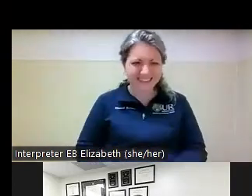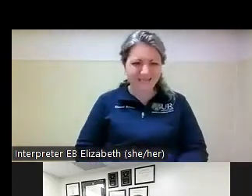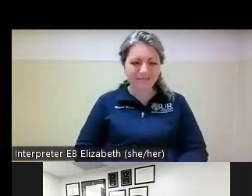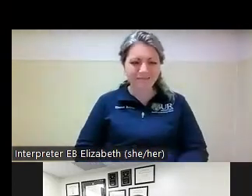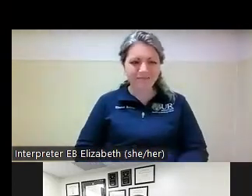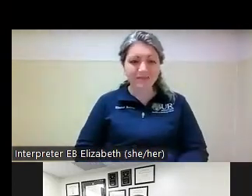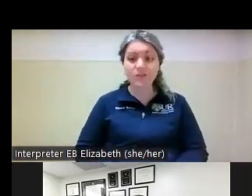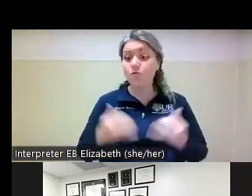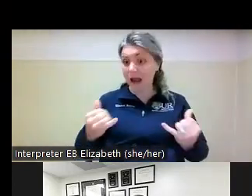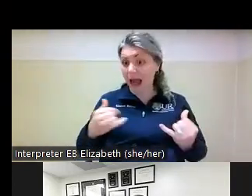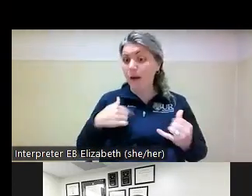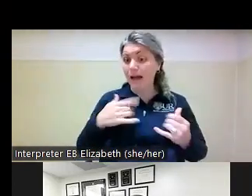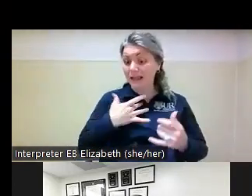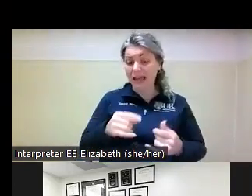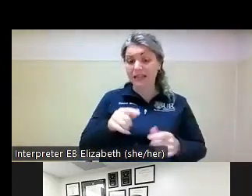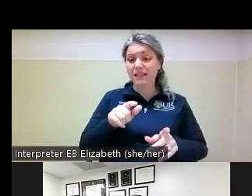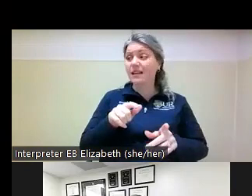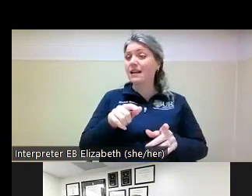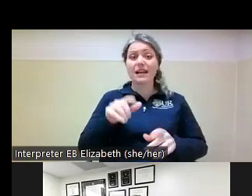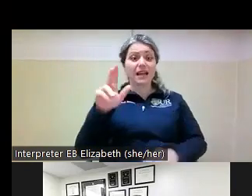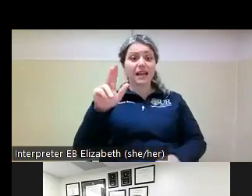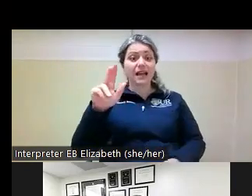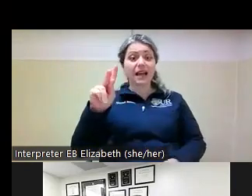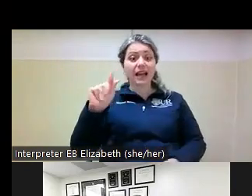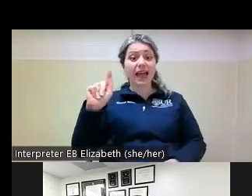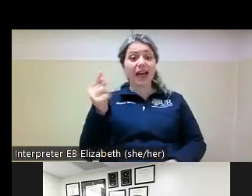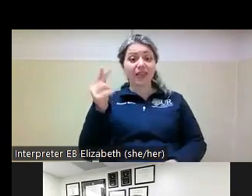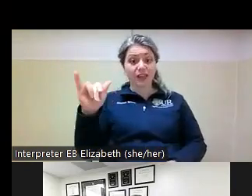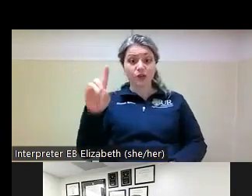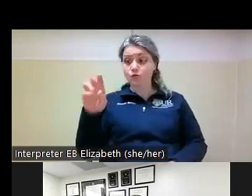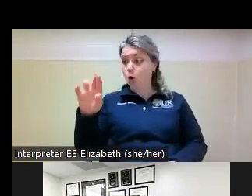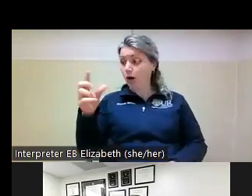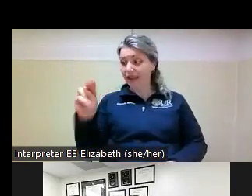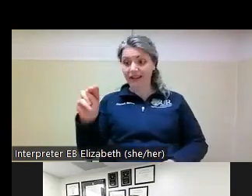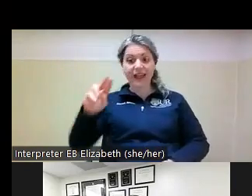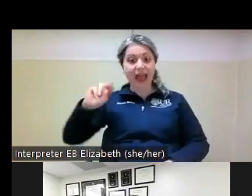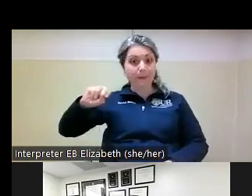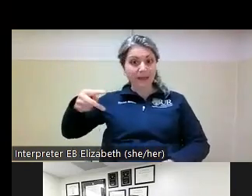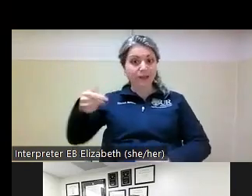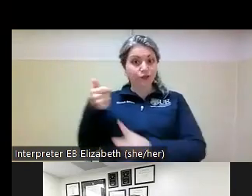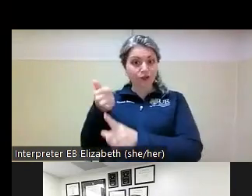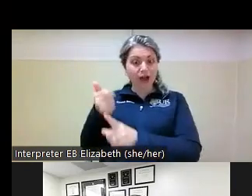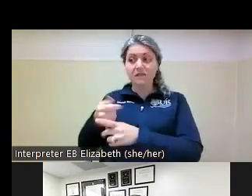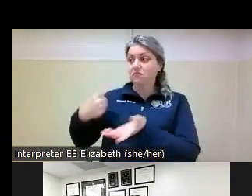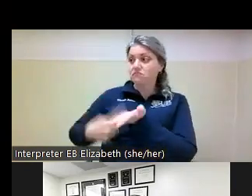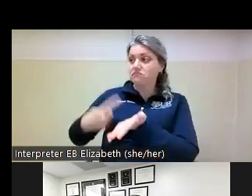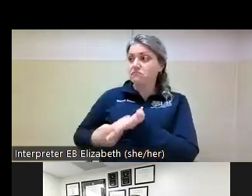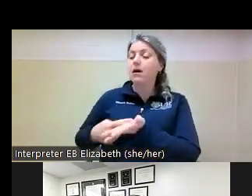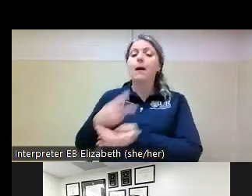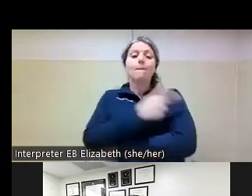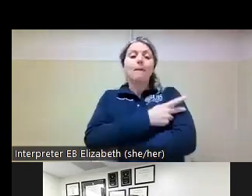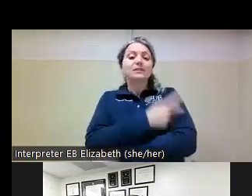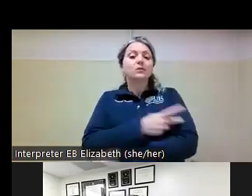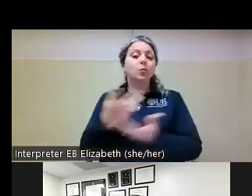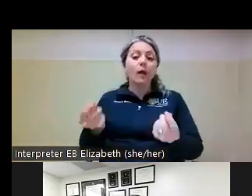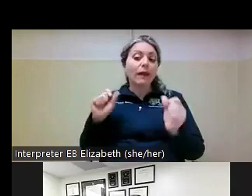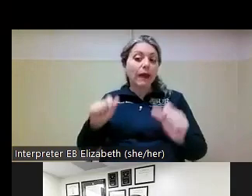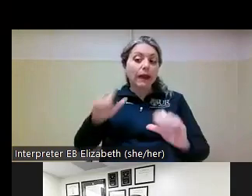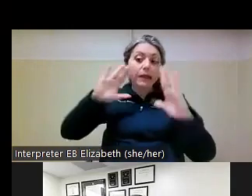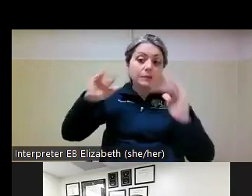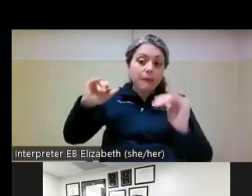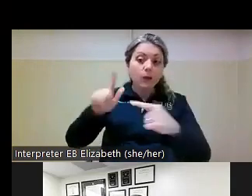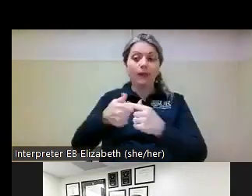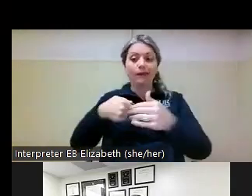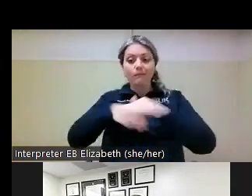would like to turn it over to Kathy Drogan to kind of discuss what patients should expect when they come to our